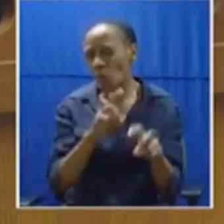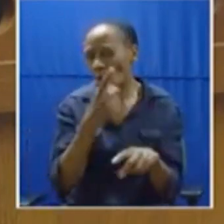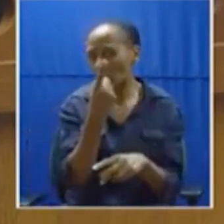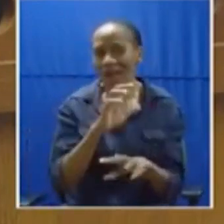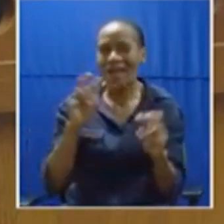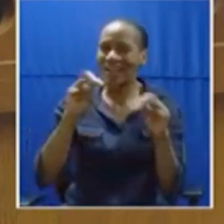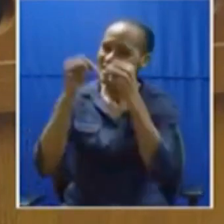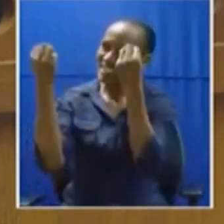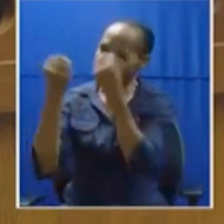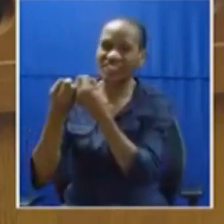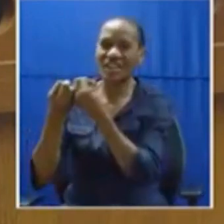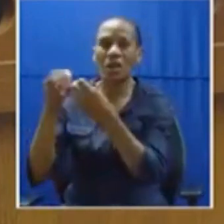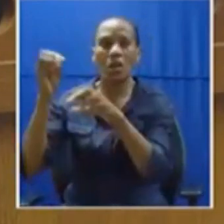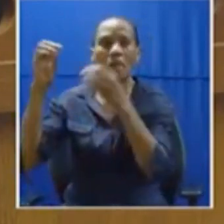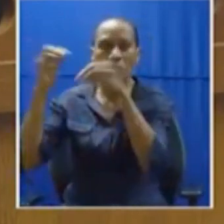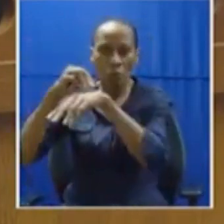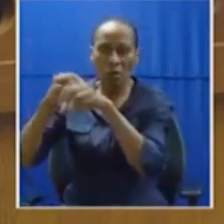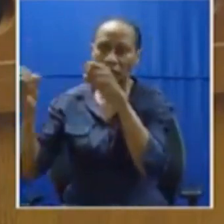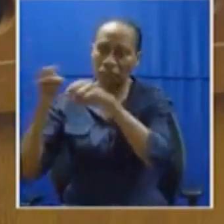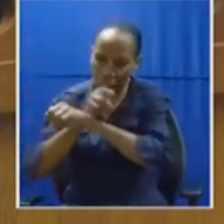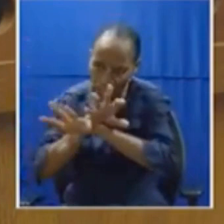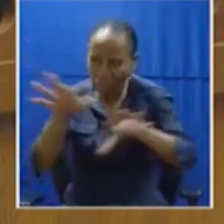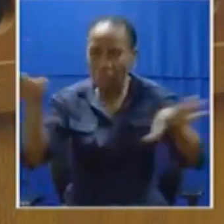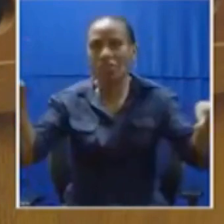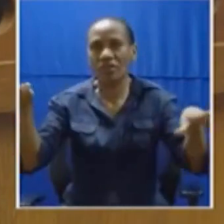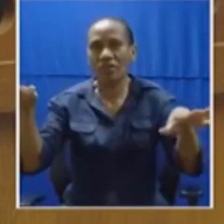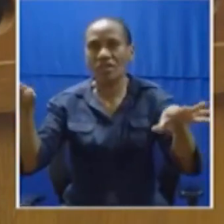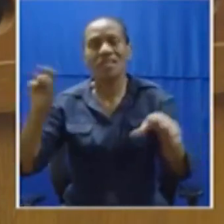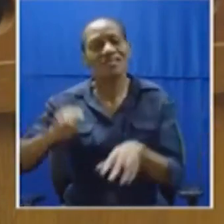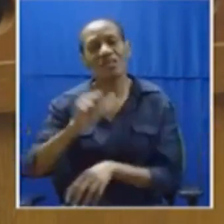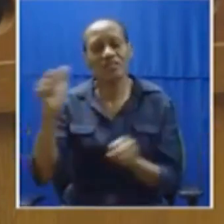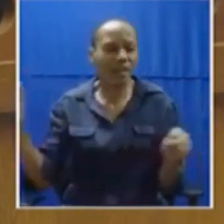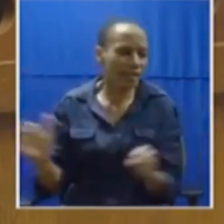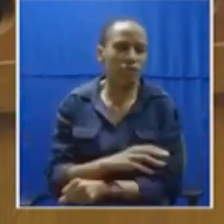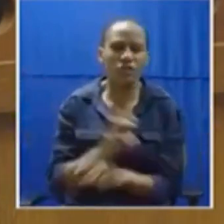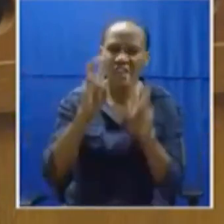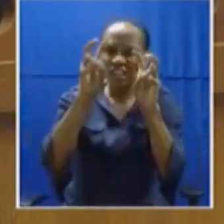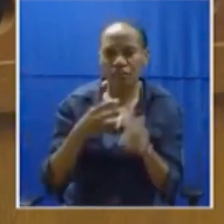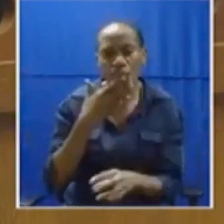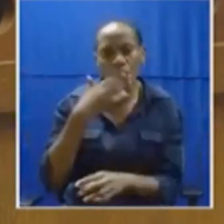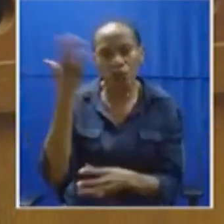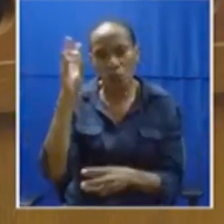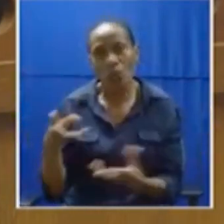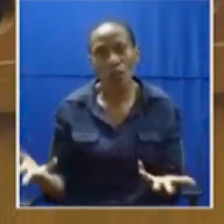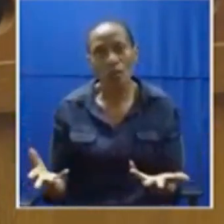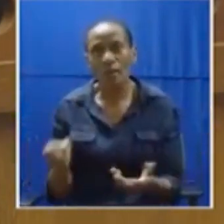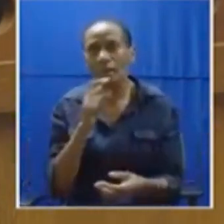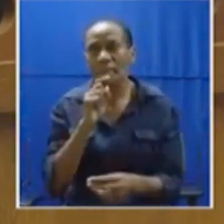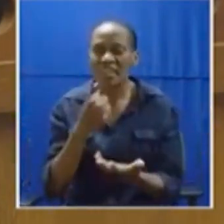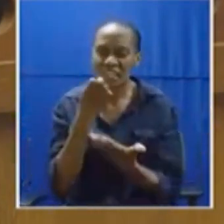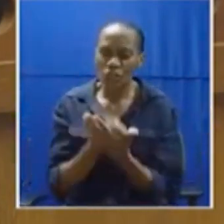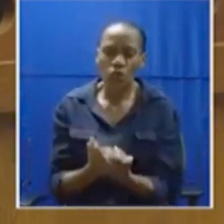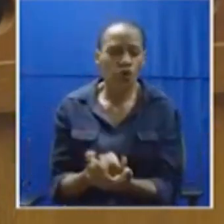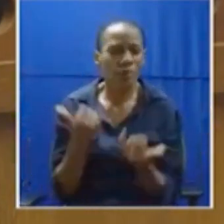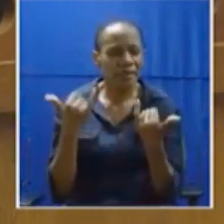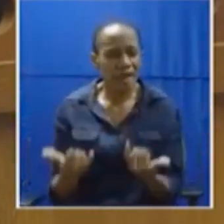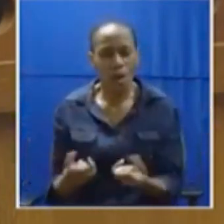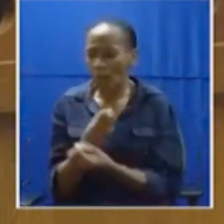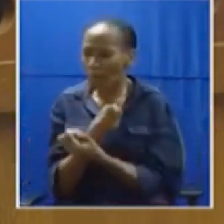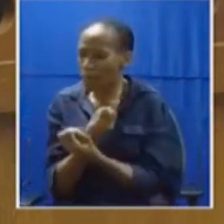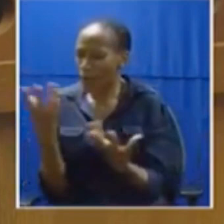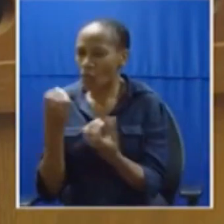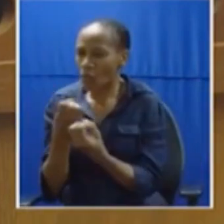problem. All of South Africa will be affected by a collapsing Eskom, putting our entire economy and millions of jobs in